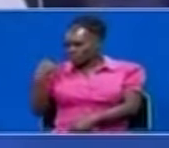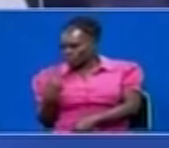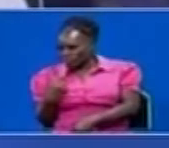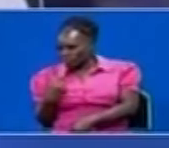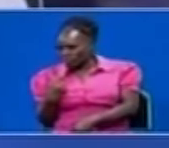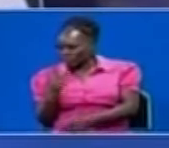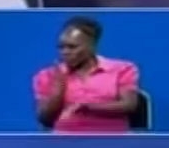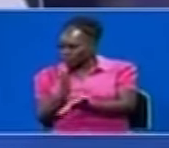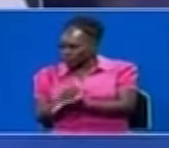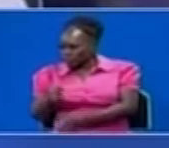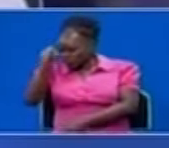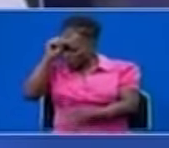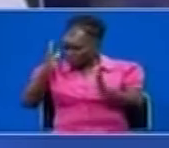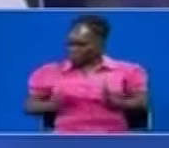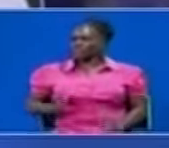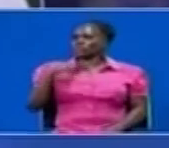Surely.